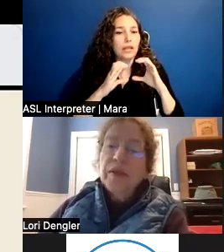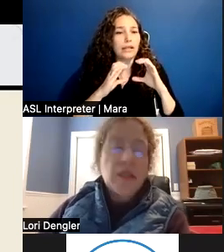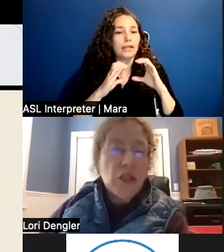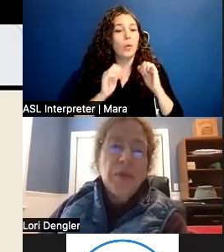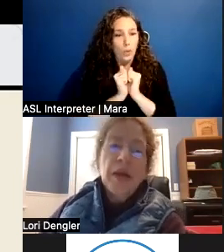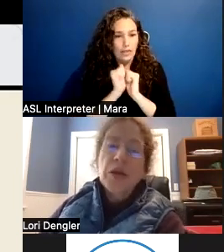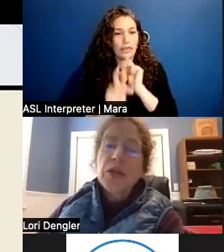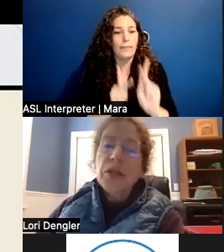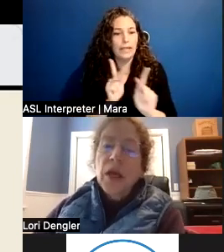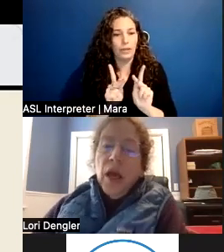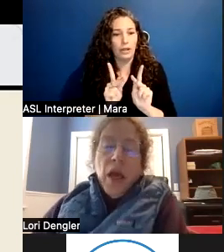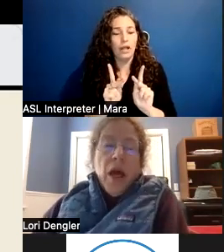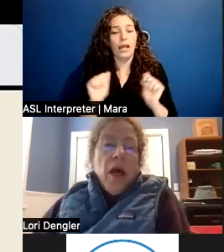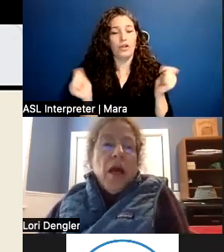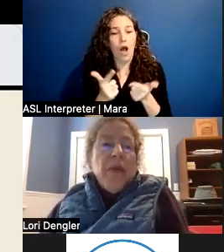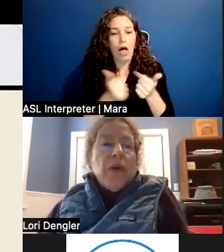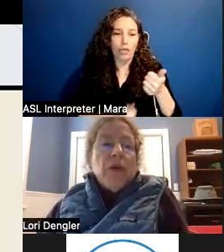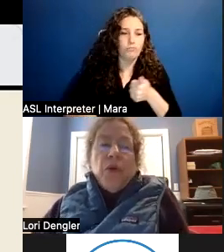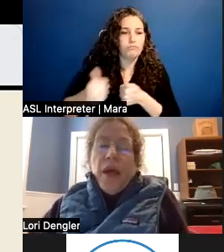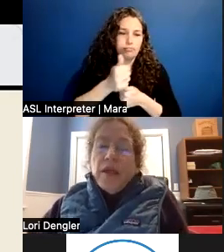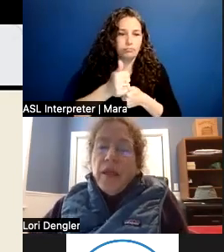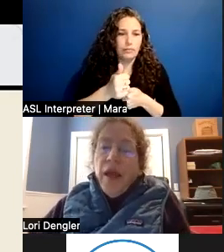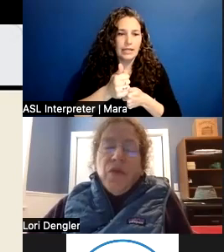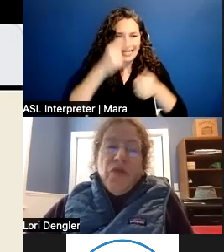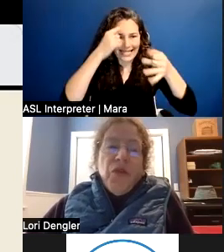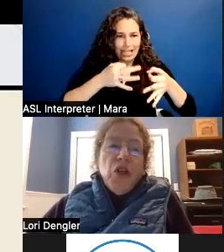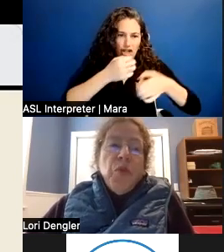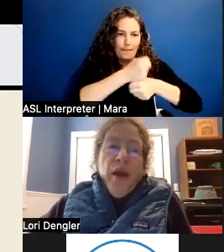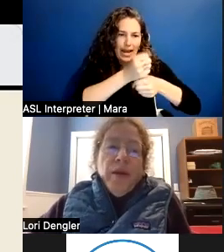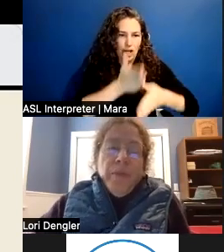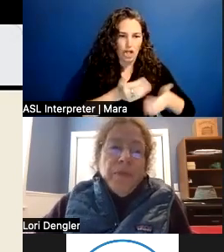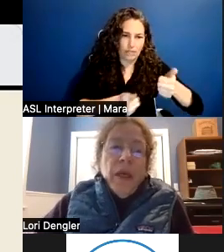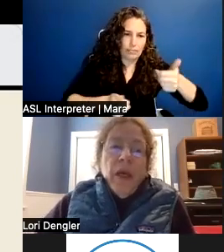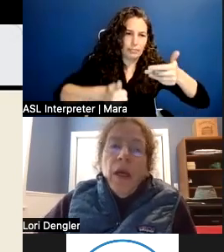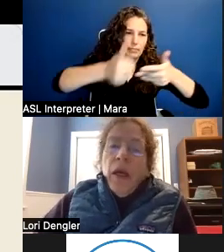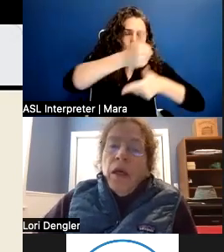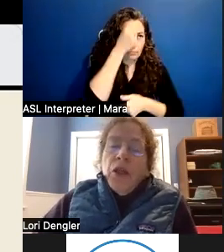with decision makers about earthquakes. And the first point,